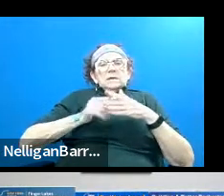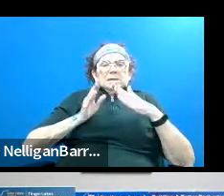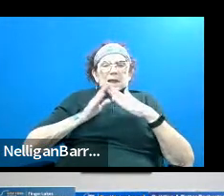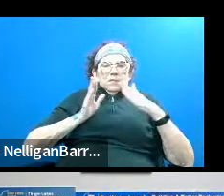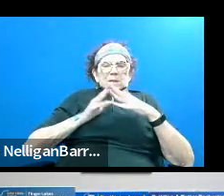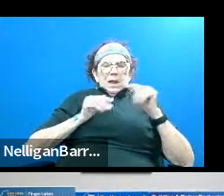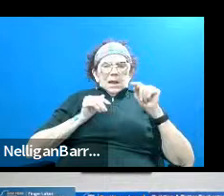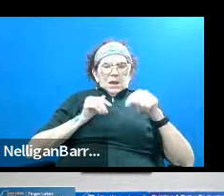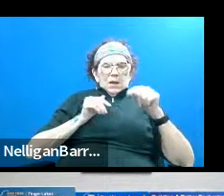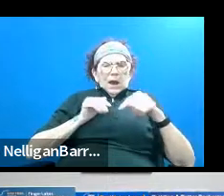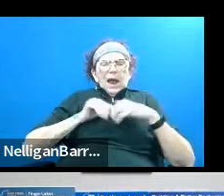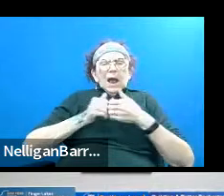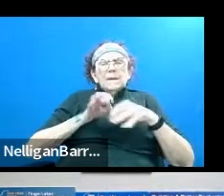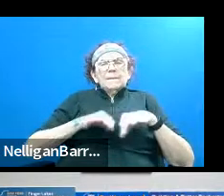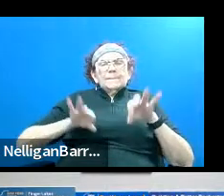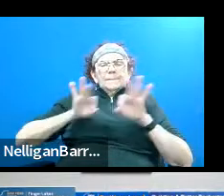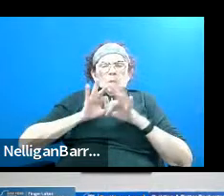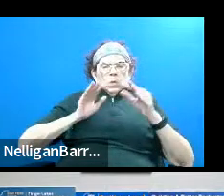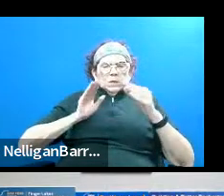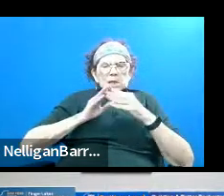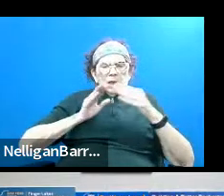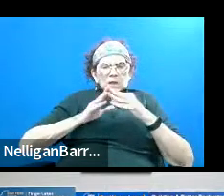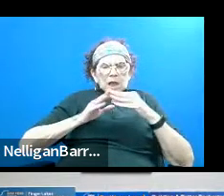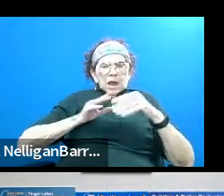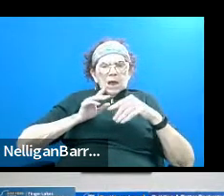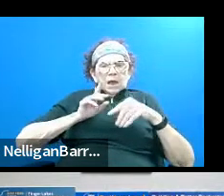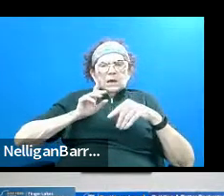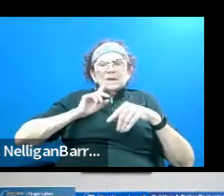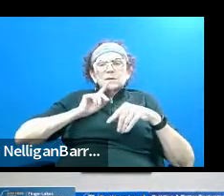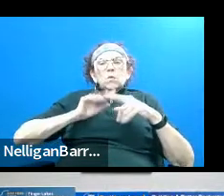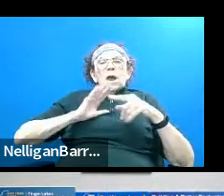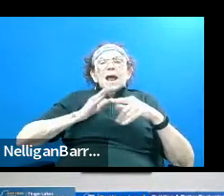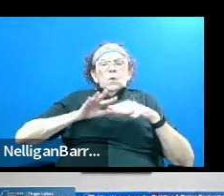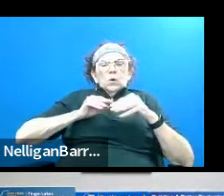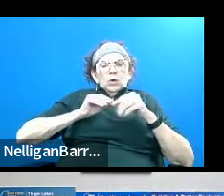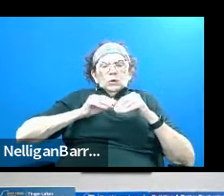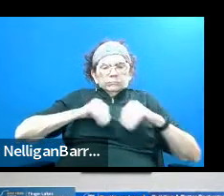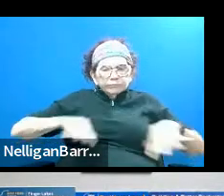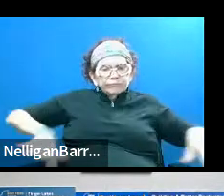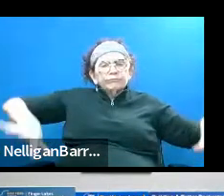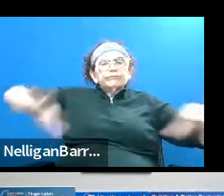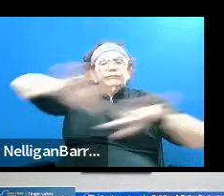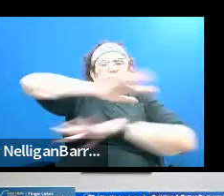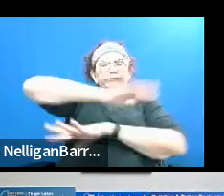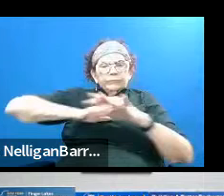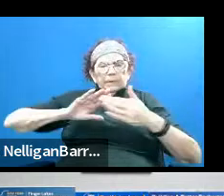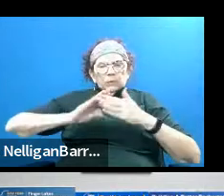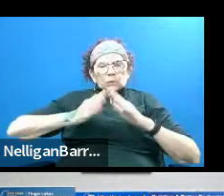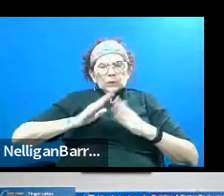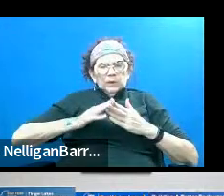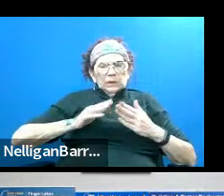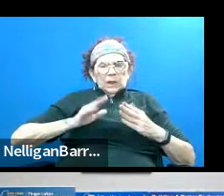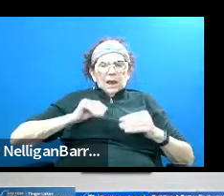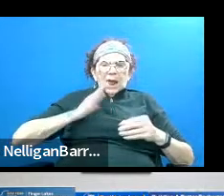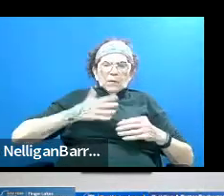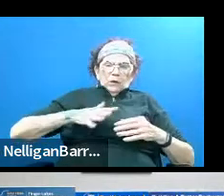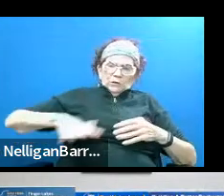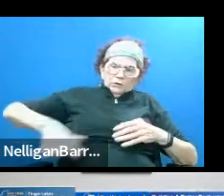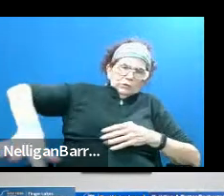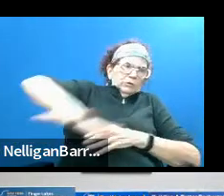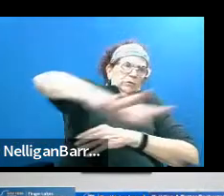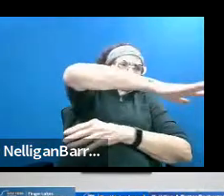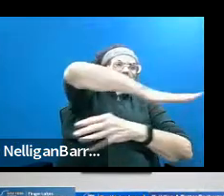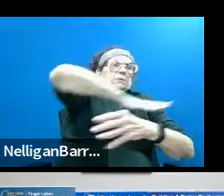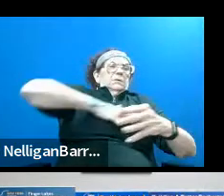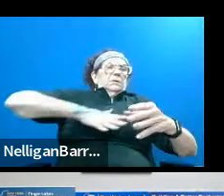our larger community, but also to our region. So I want to thank Heidi and Vinny